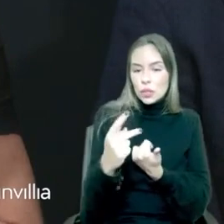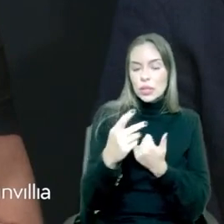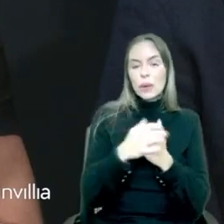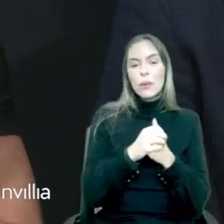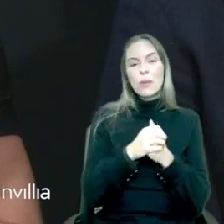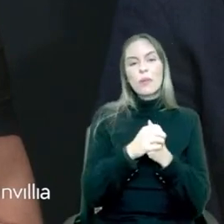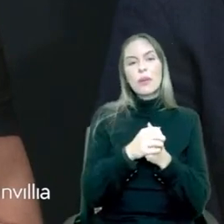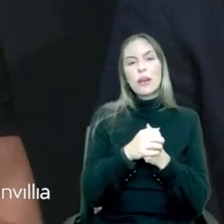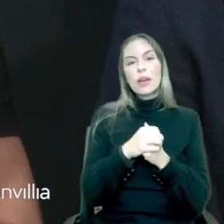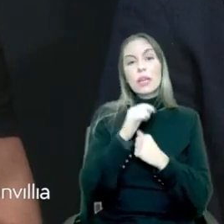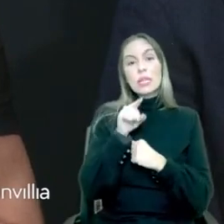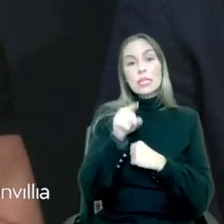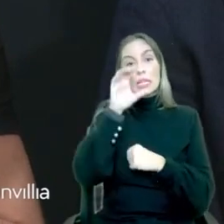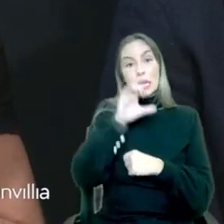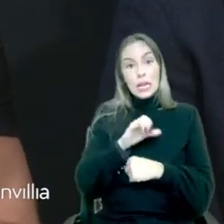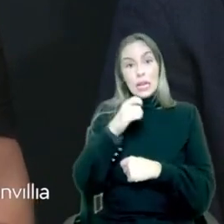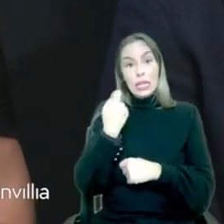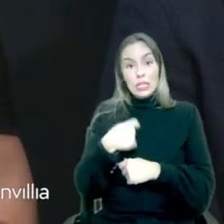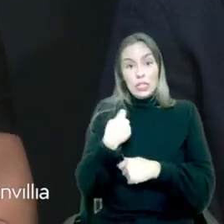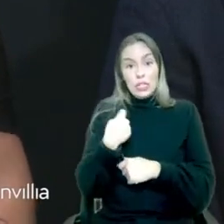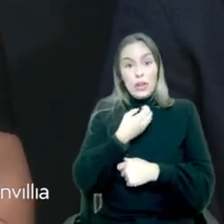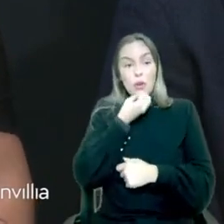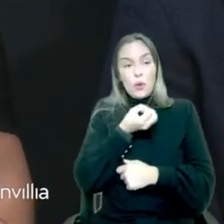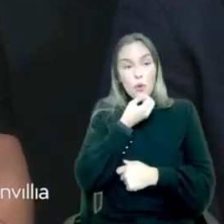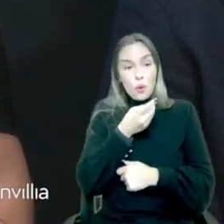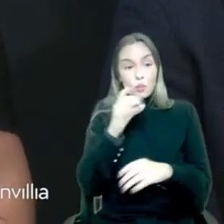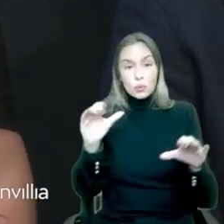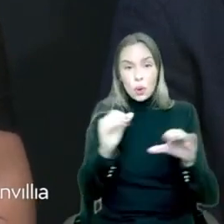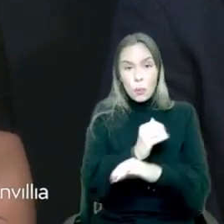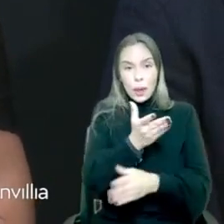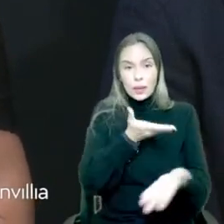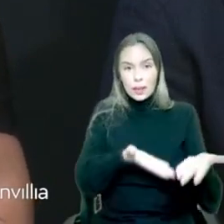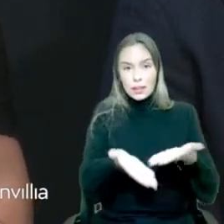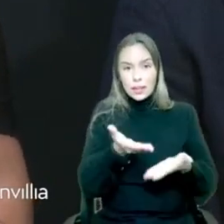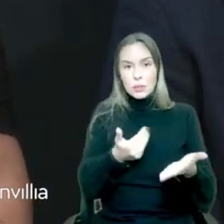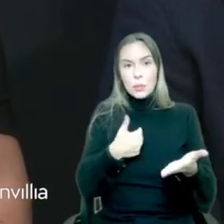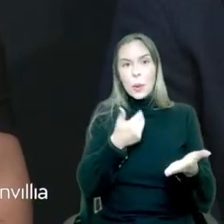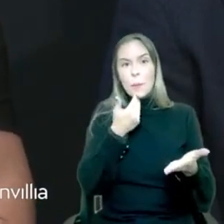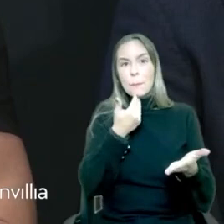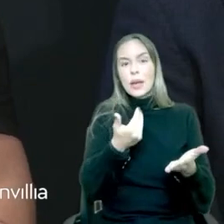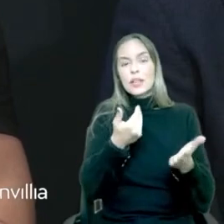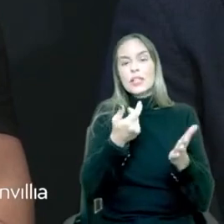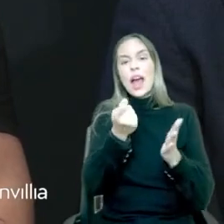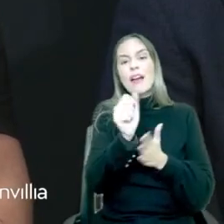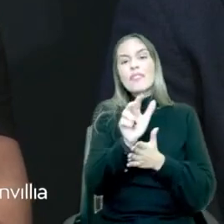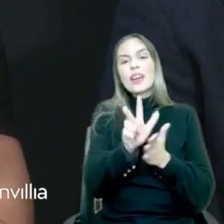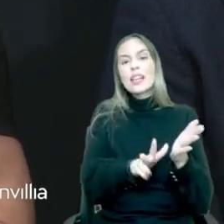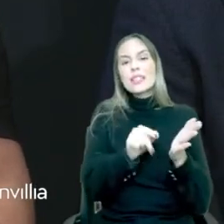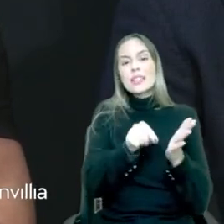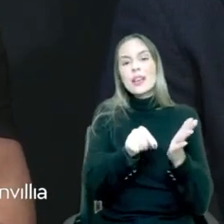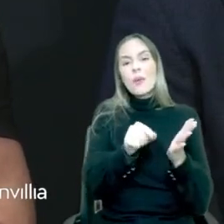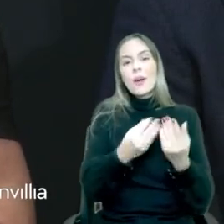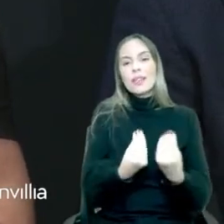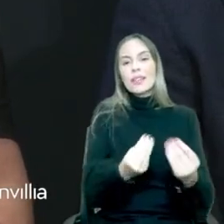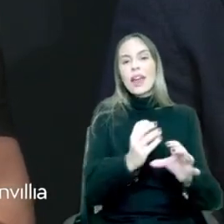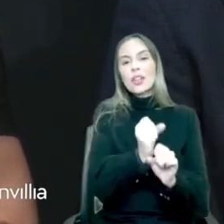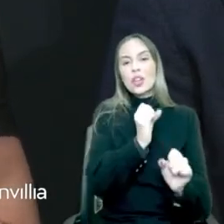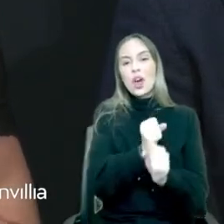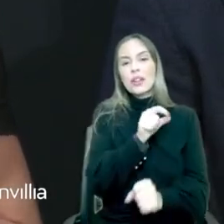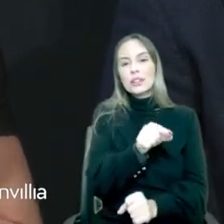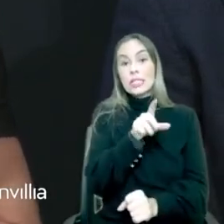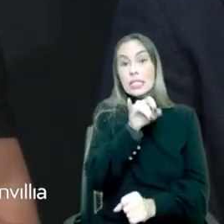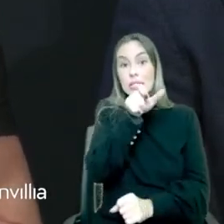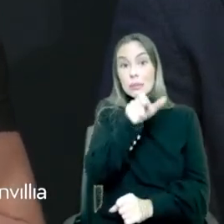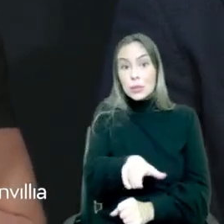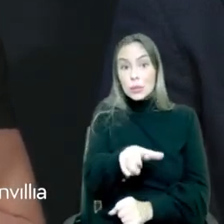customer being fulfilled, I ask for an NPS, and I have some score. If the score is high enough, I understand that